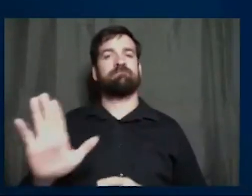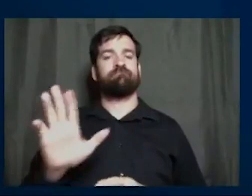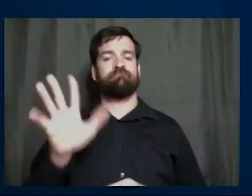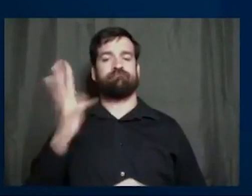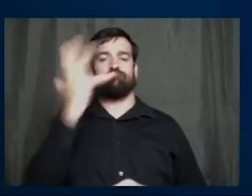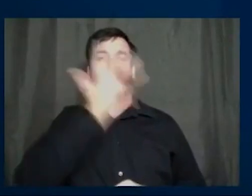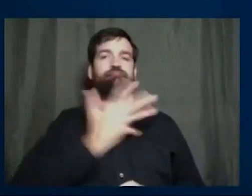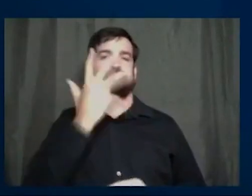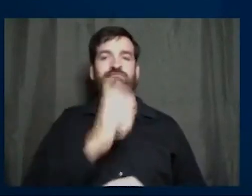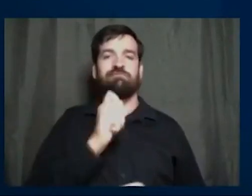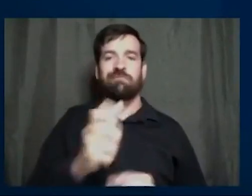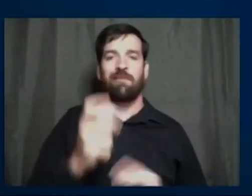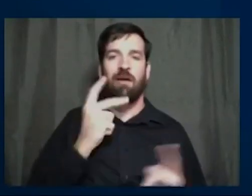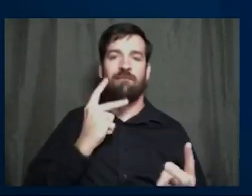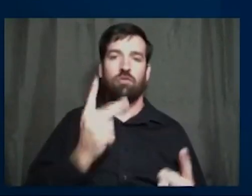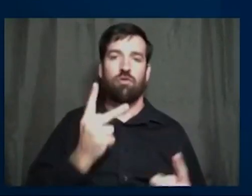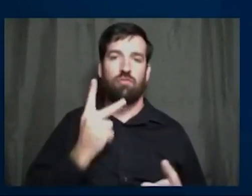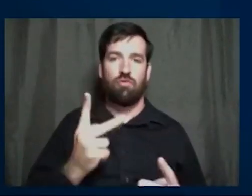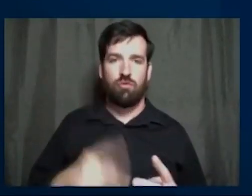too.